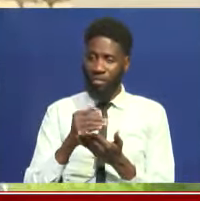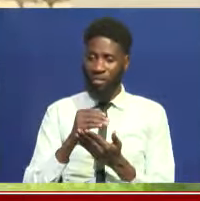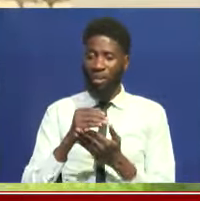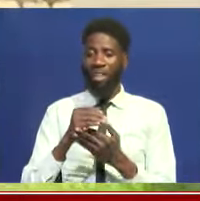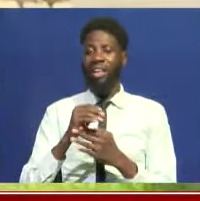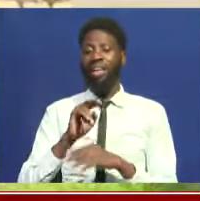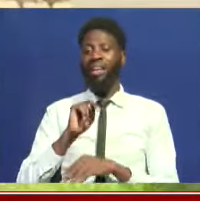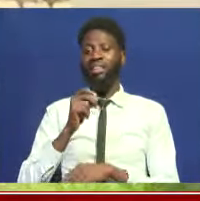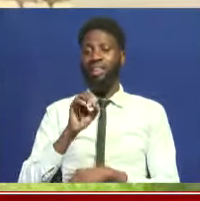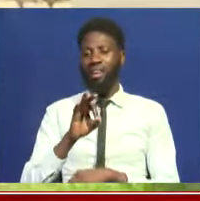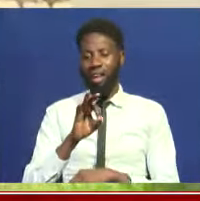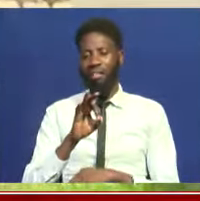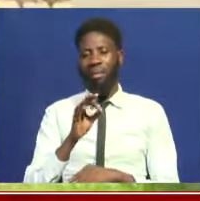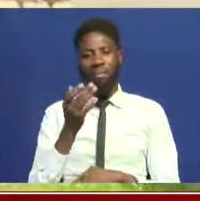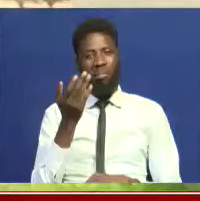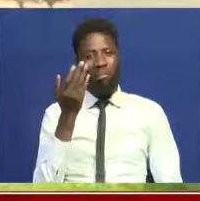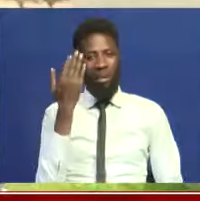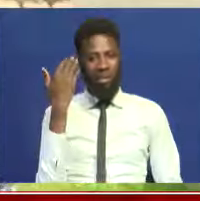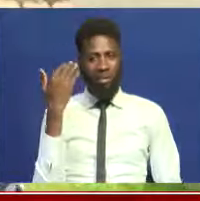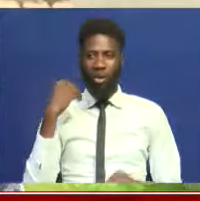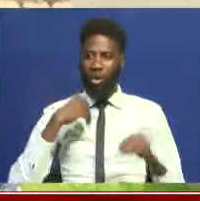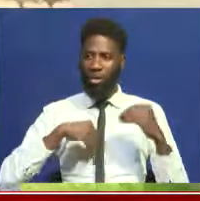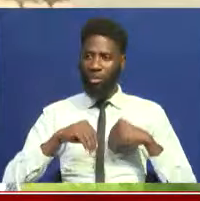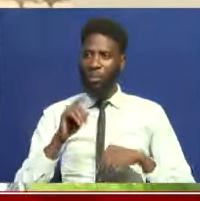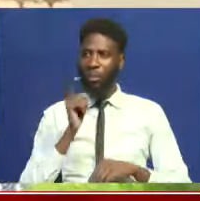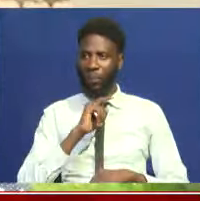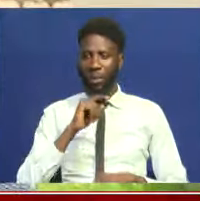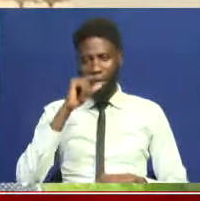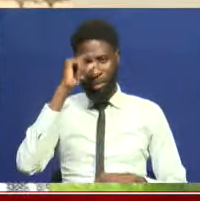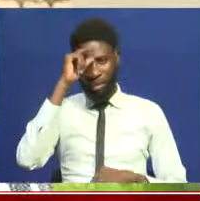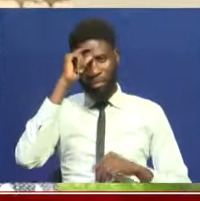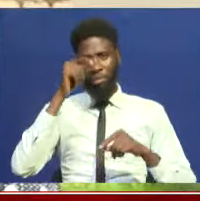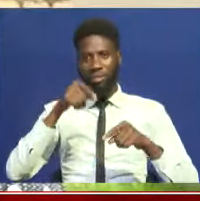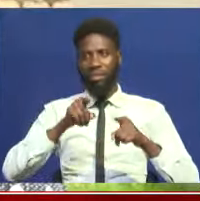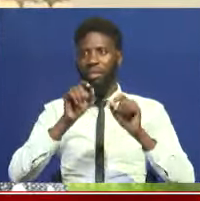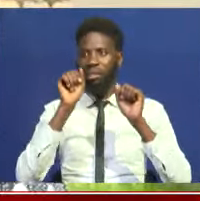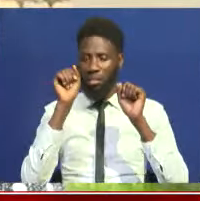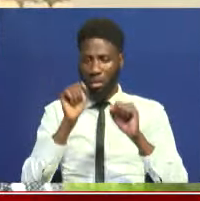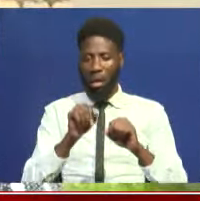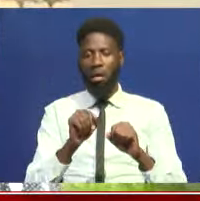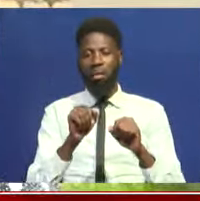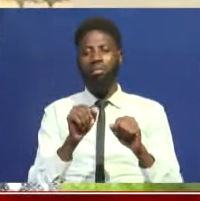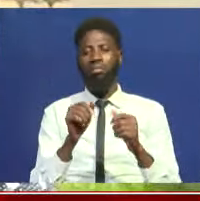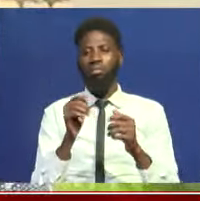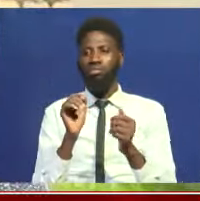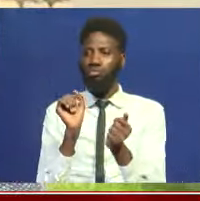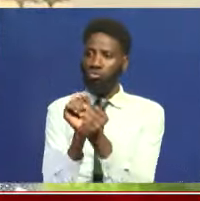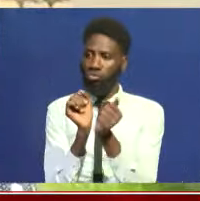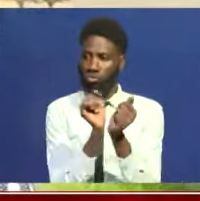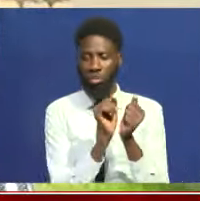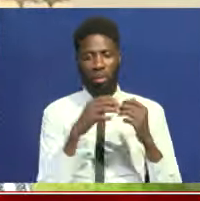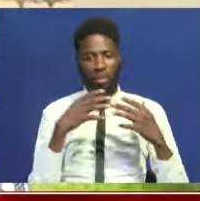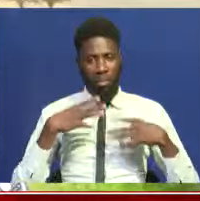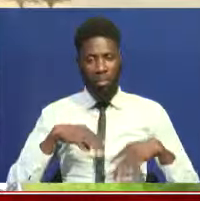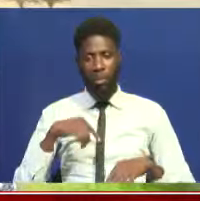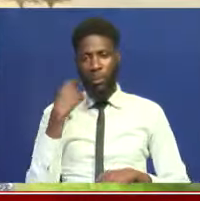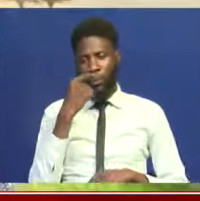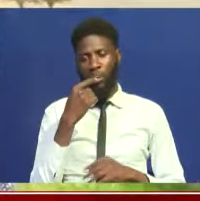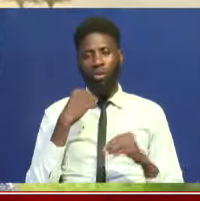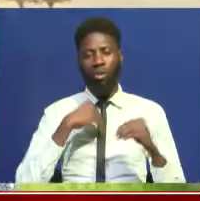government is well placed to capture the corrupt officials in the National Health